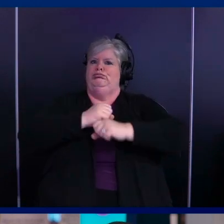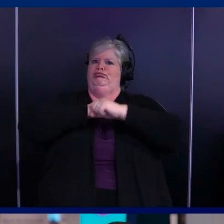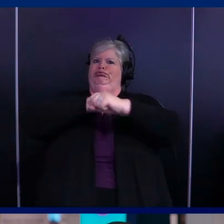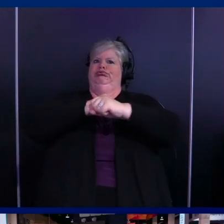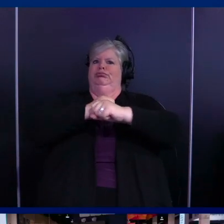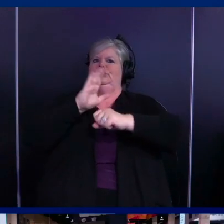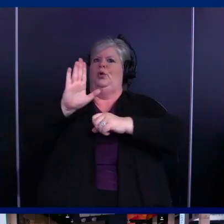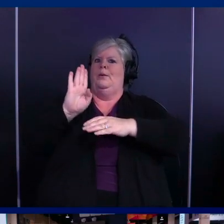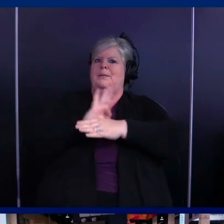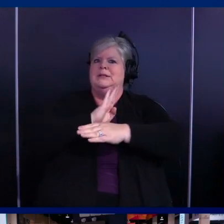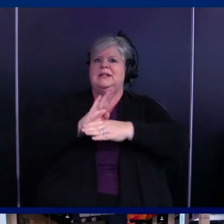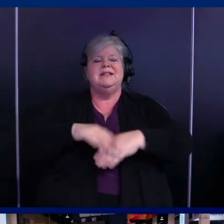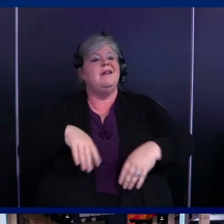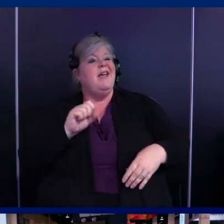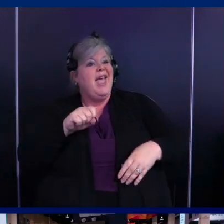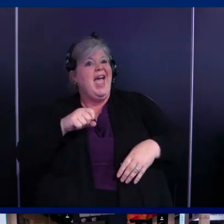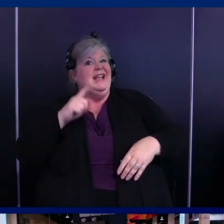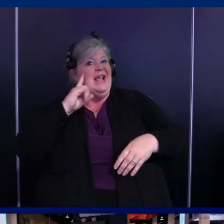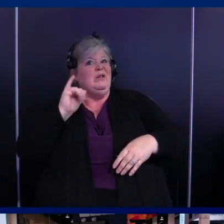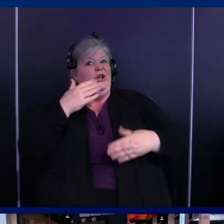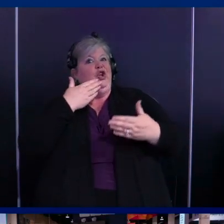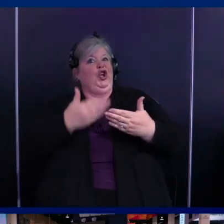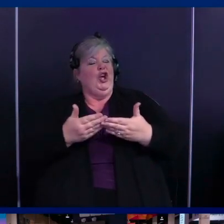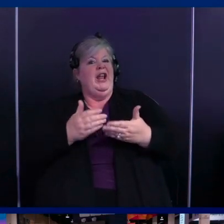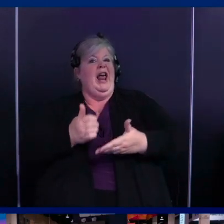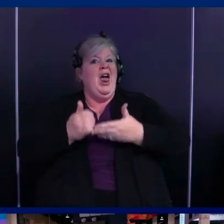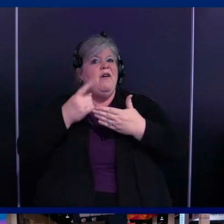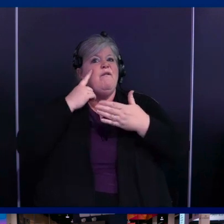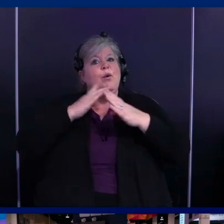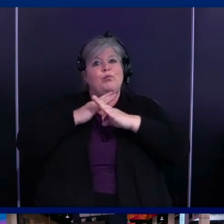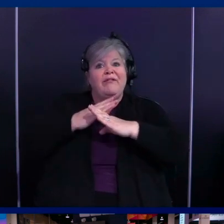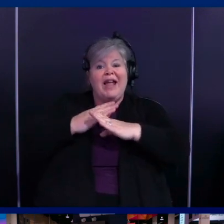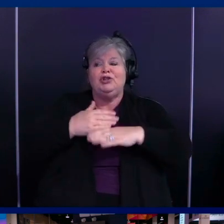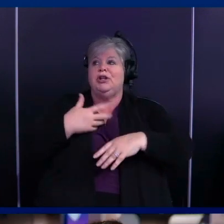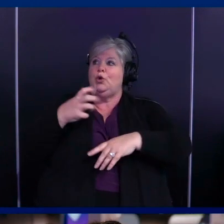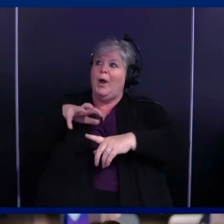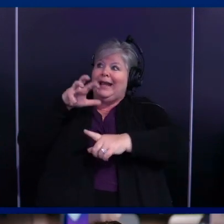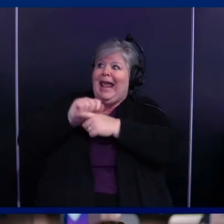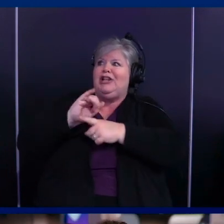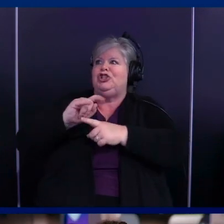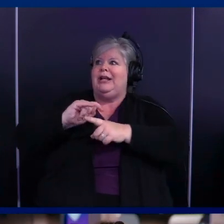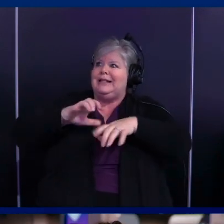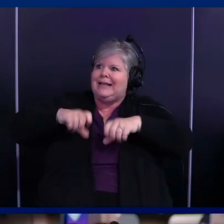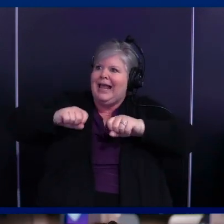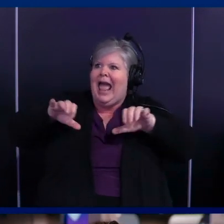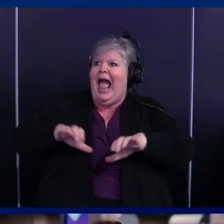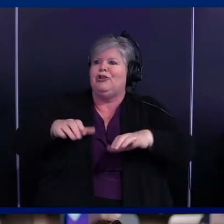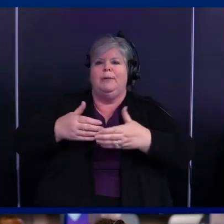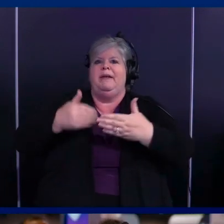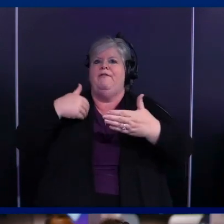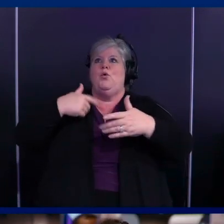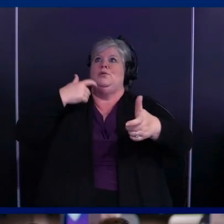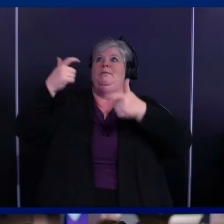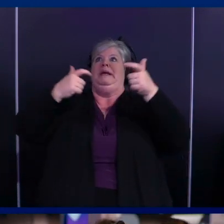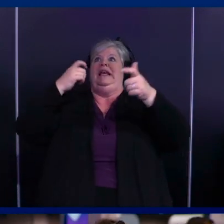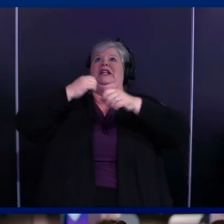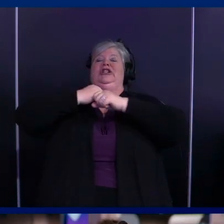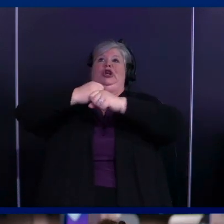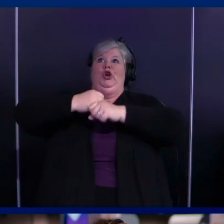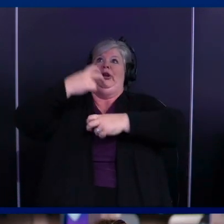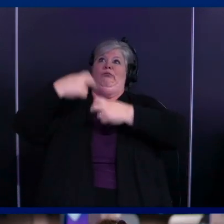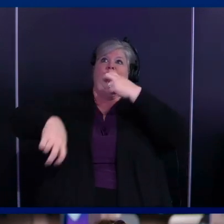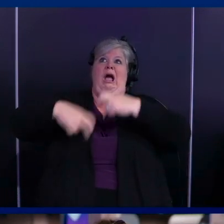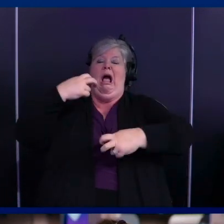Yeah, it sounds like it can be good for prevention, right? You want to catch something and be able to action it before there's this huge security event, right? Where you're